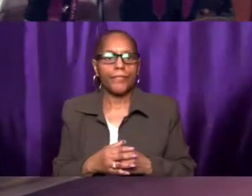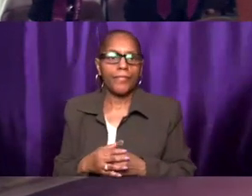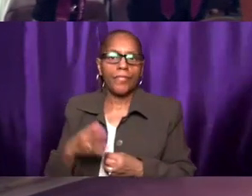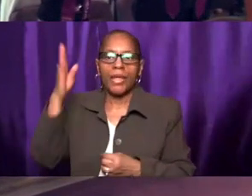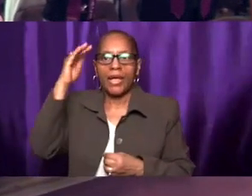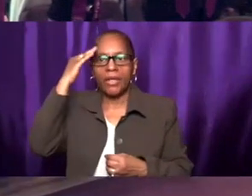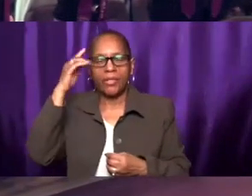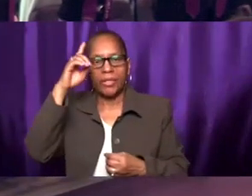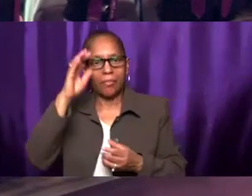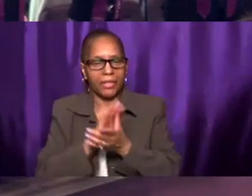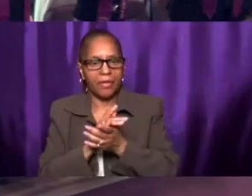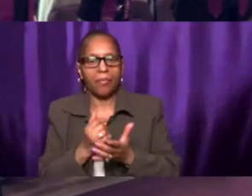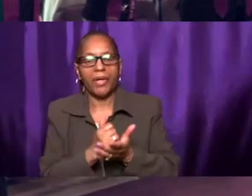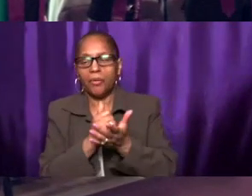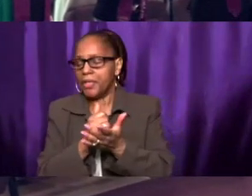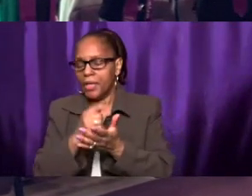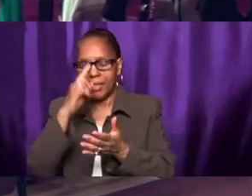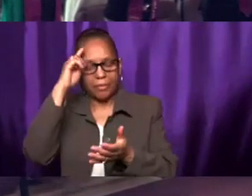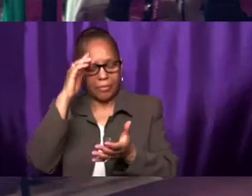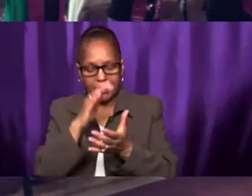God, I know they believe, but help their unbelief.